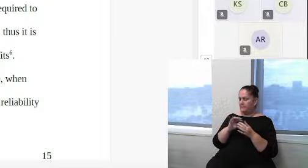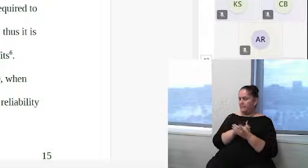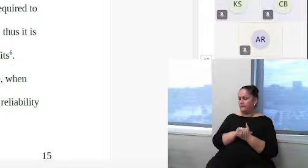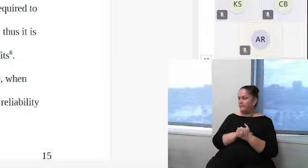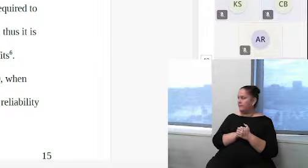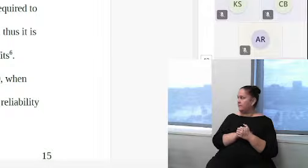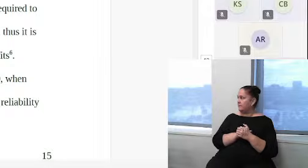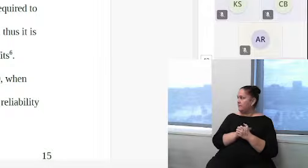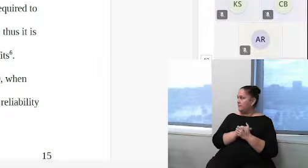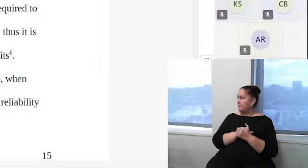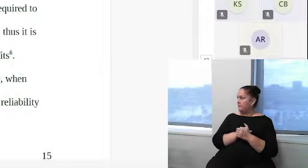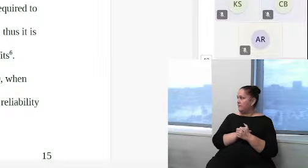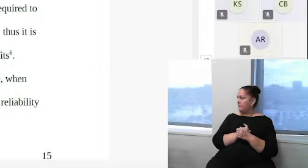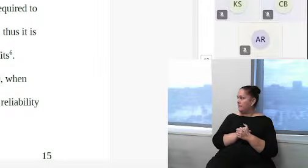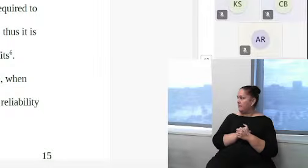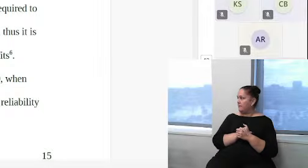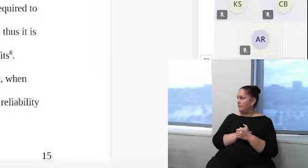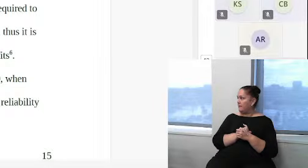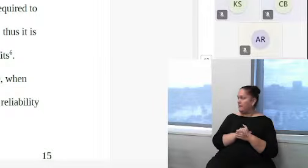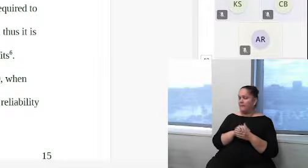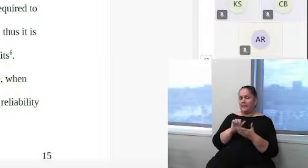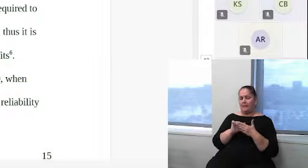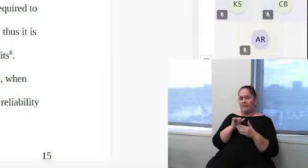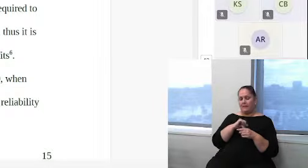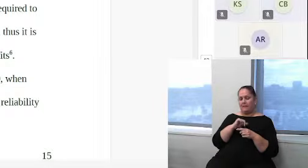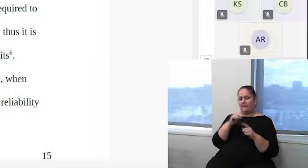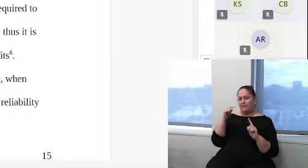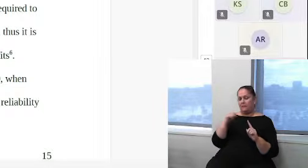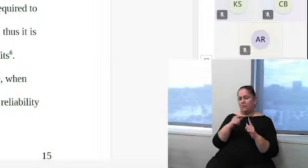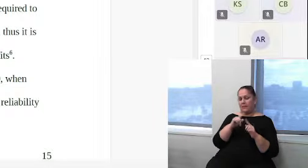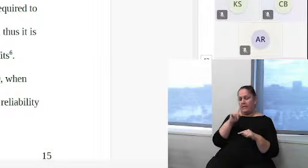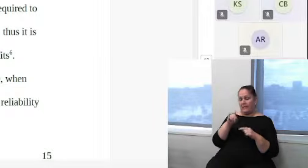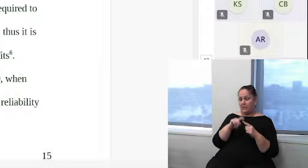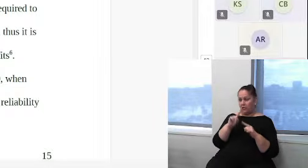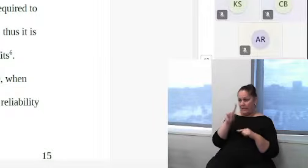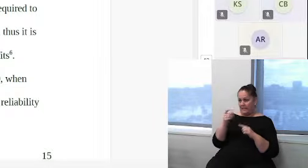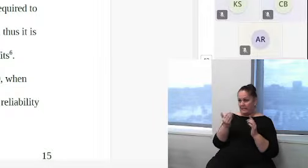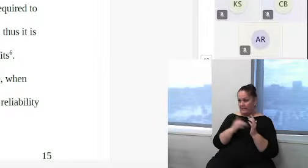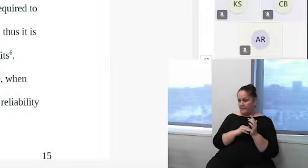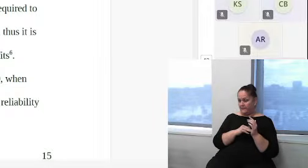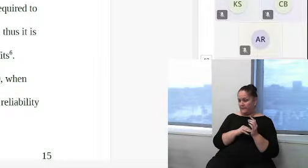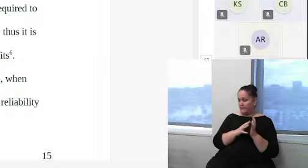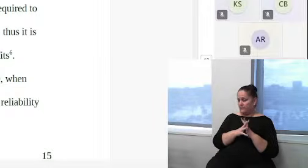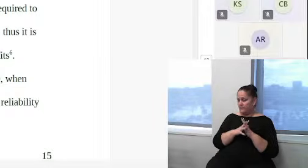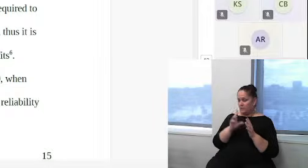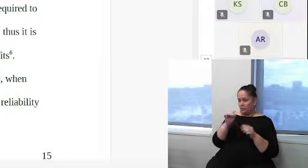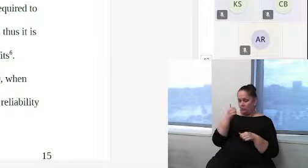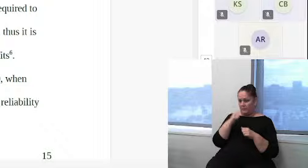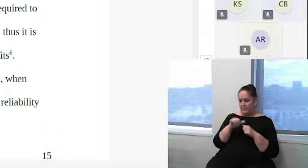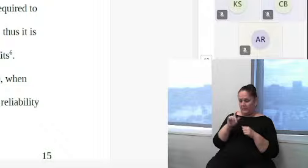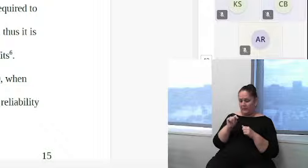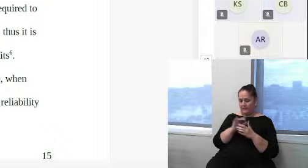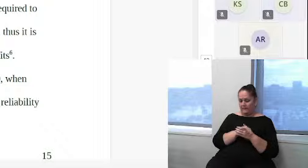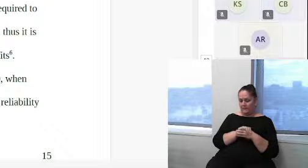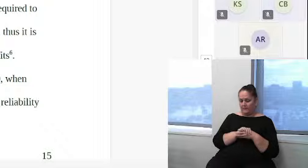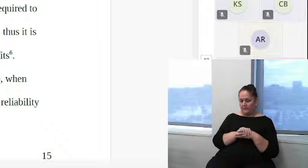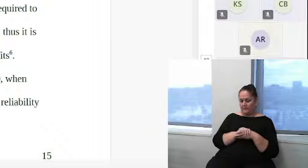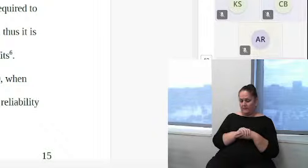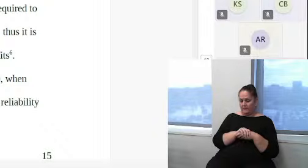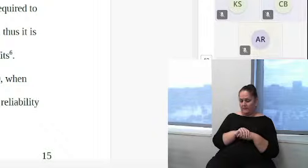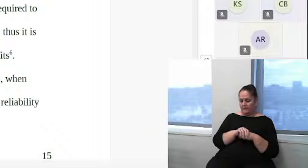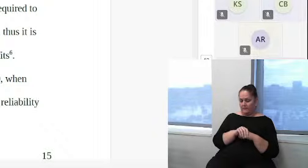with what I said. Well, that's different from what I asked. So should I re-ask the question then? Do you remember